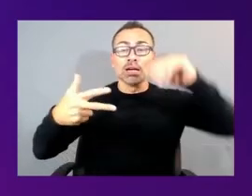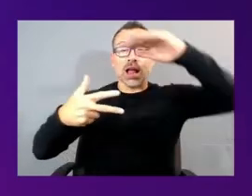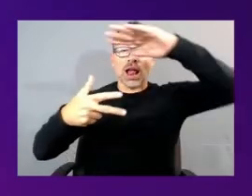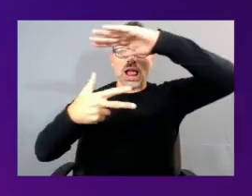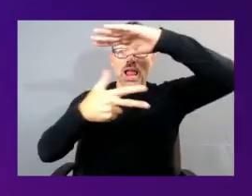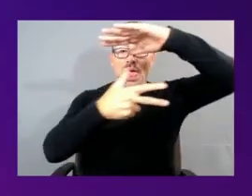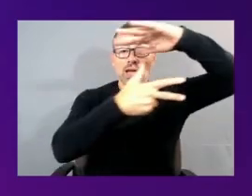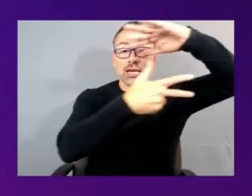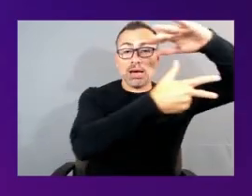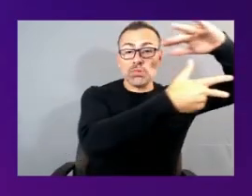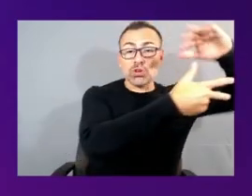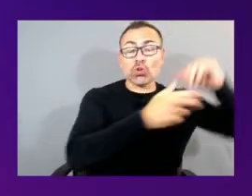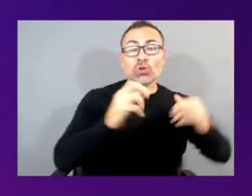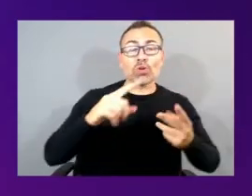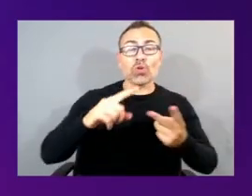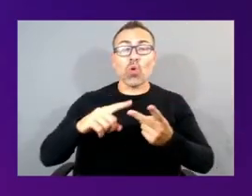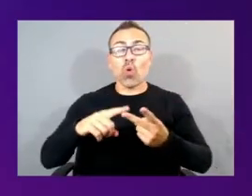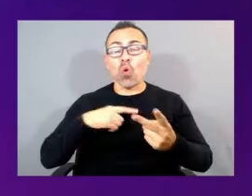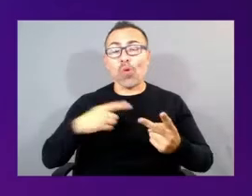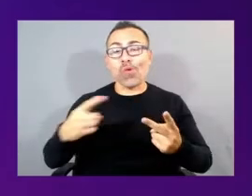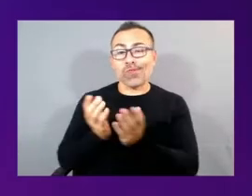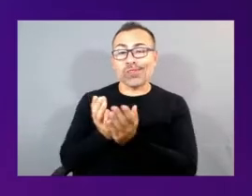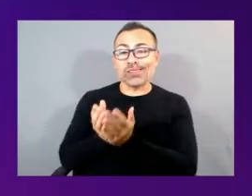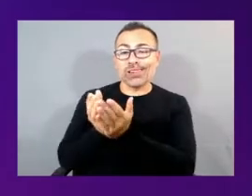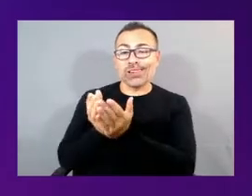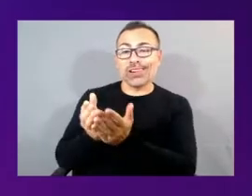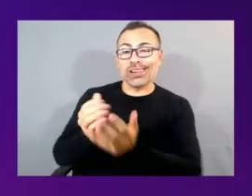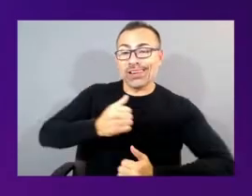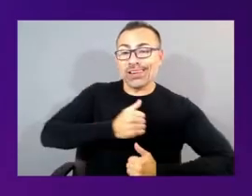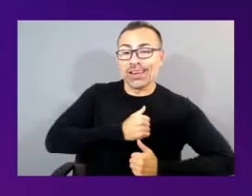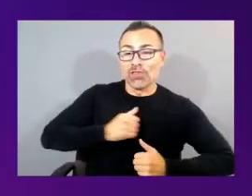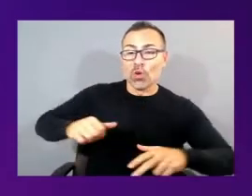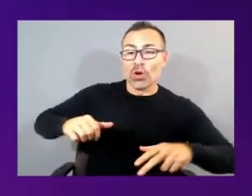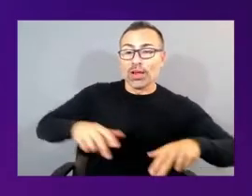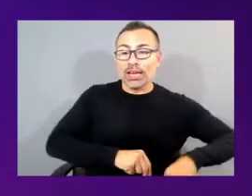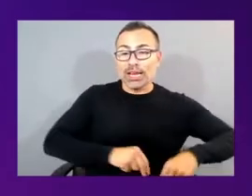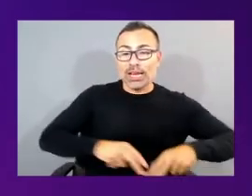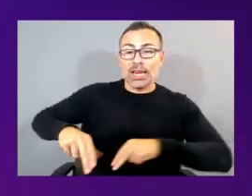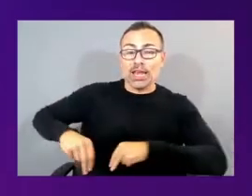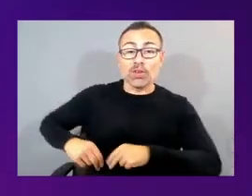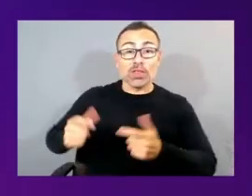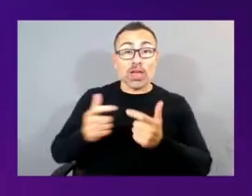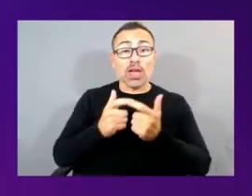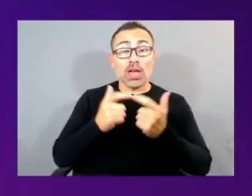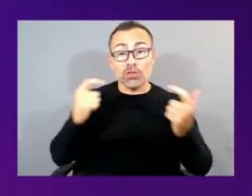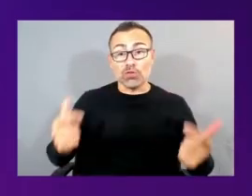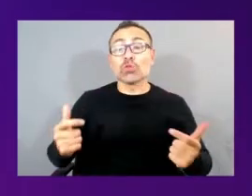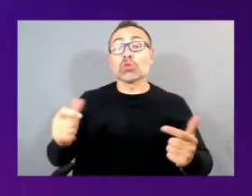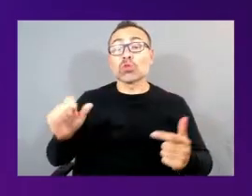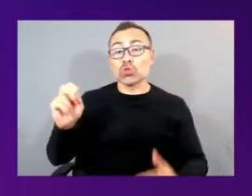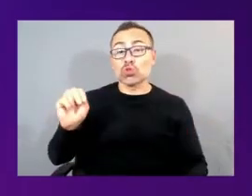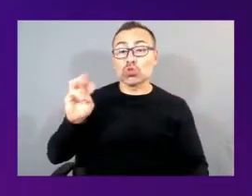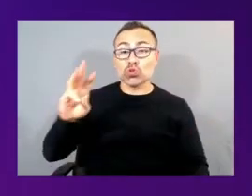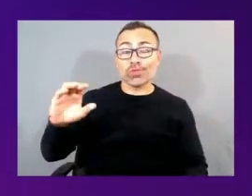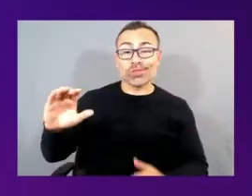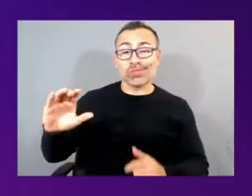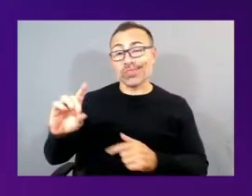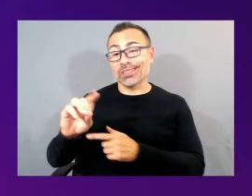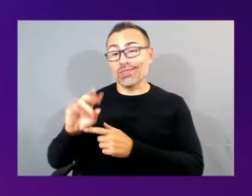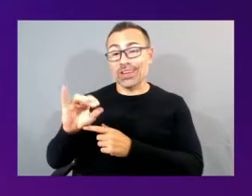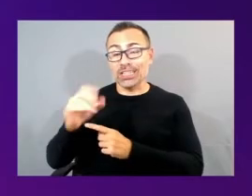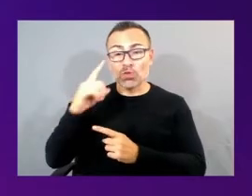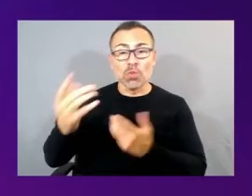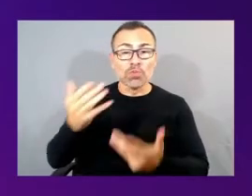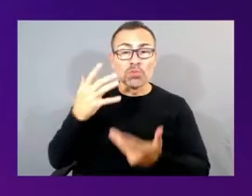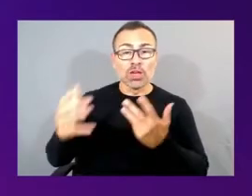Snow devices for running edge compute applications. For instance, either for tactical edge or even for disaster recovery